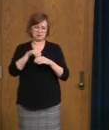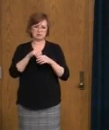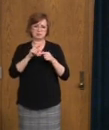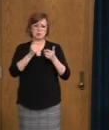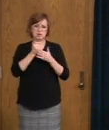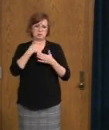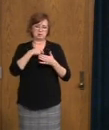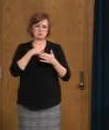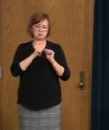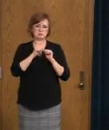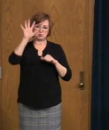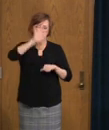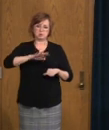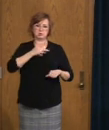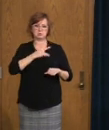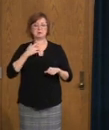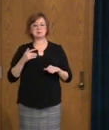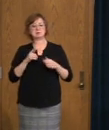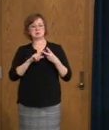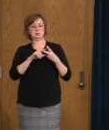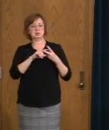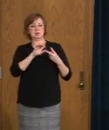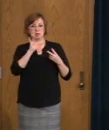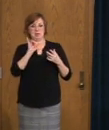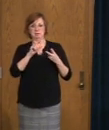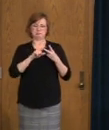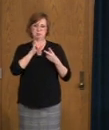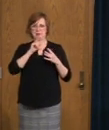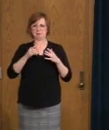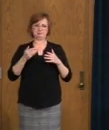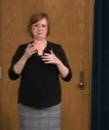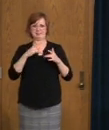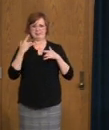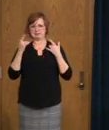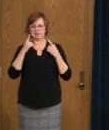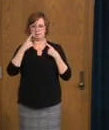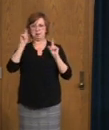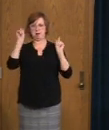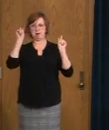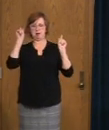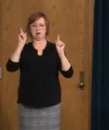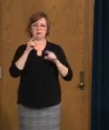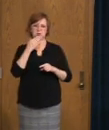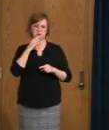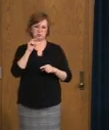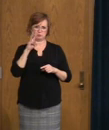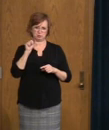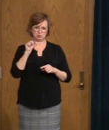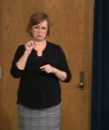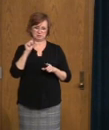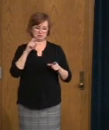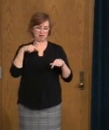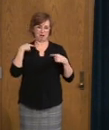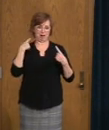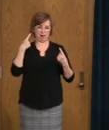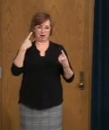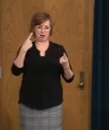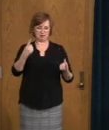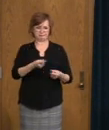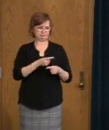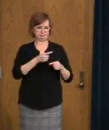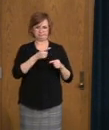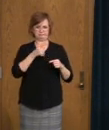Dr. Shahab has said, today we start with some good news, something that has been sorely lacking during the pandemic. Today, I'm very pleased to